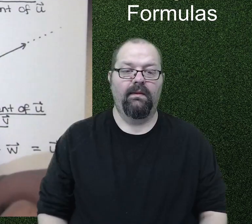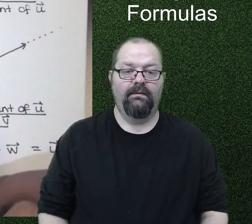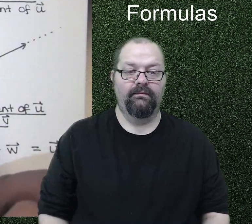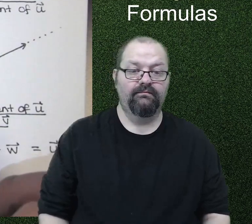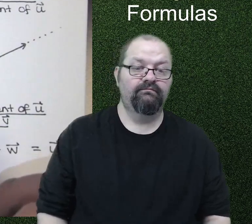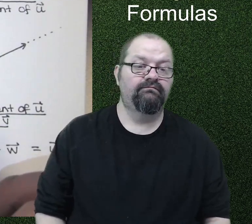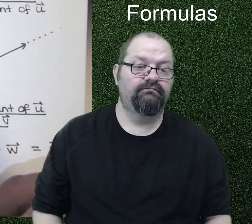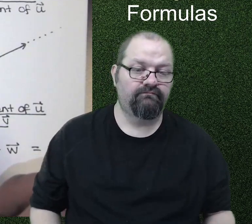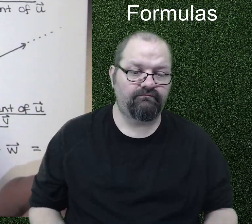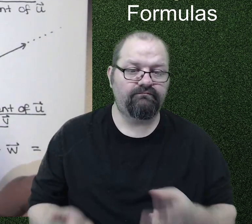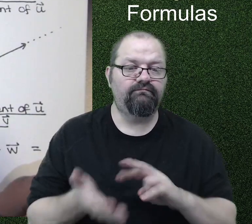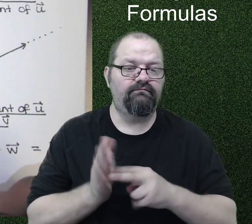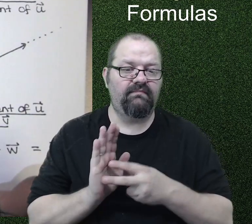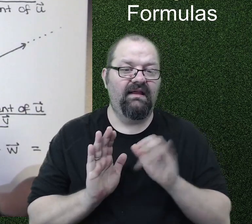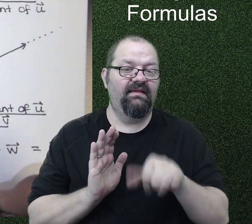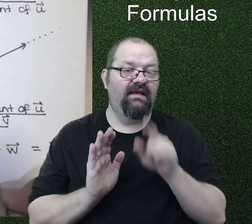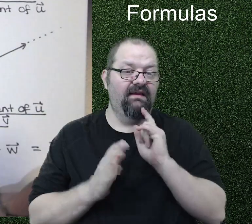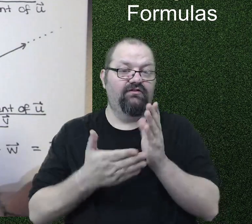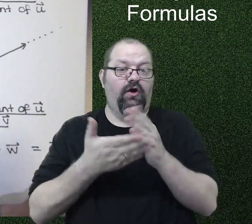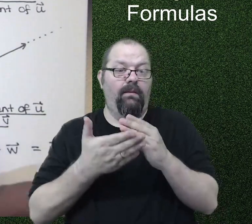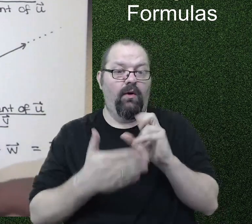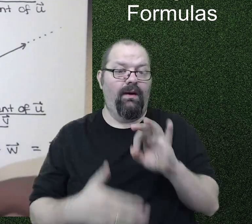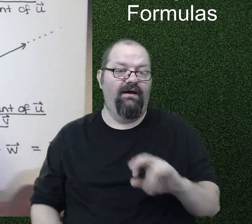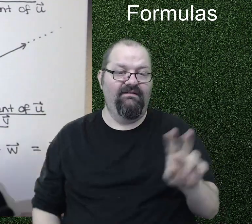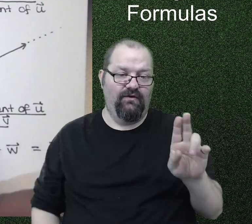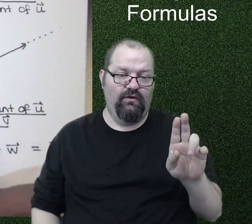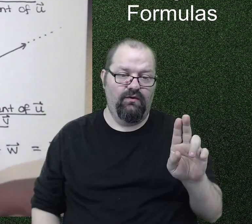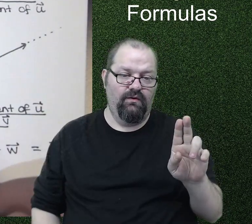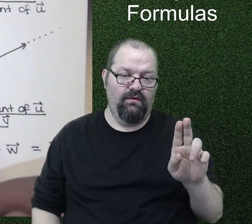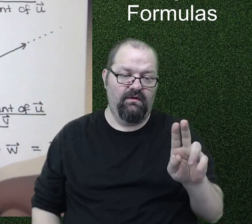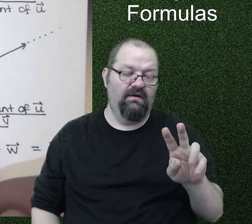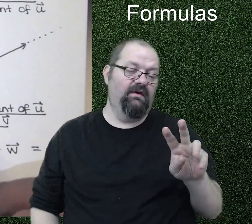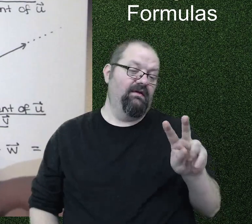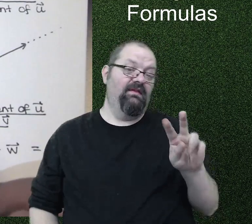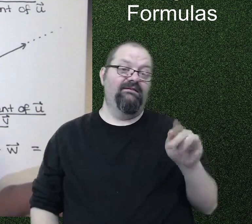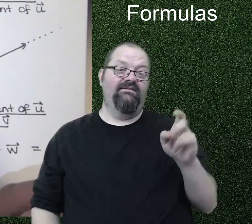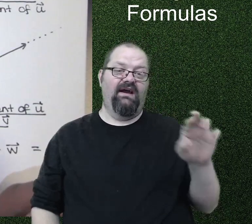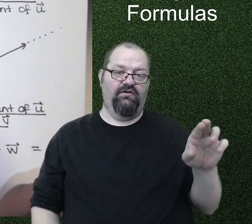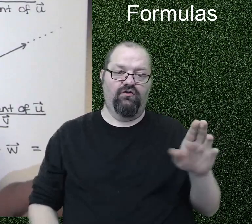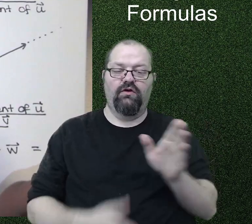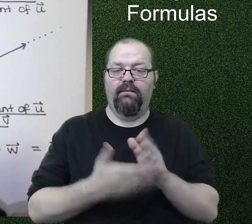So this is the component of U, vector component of U,